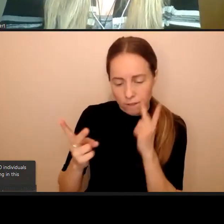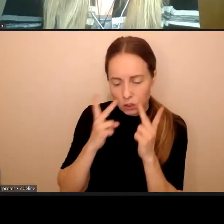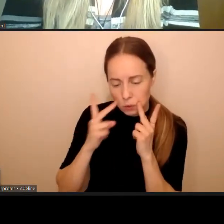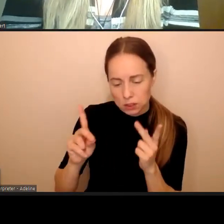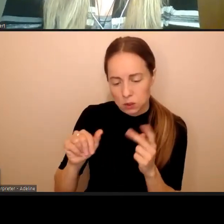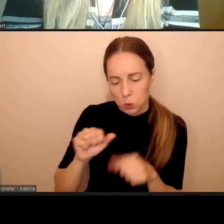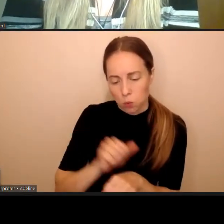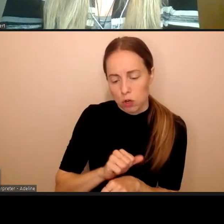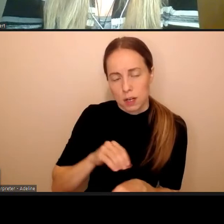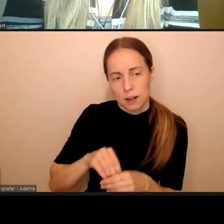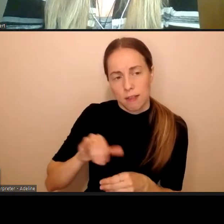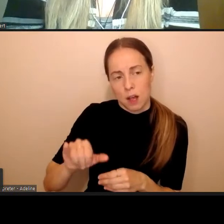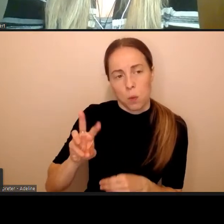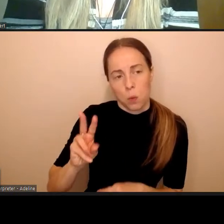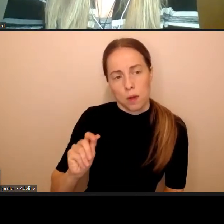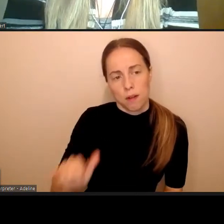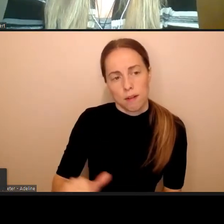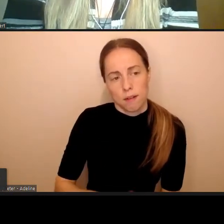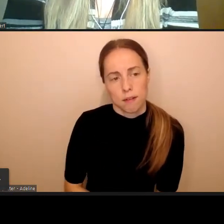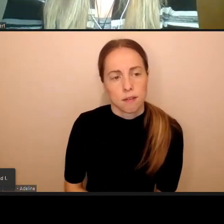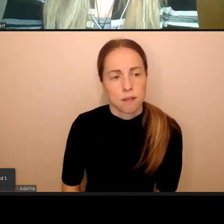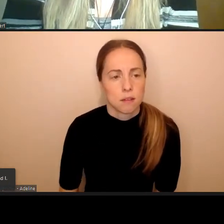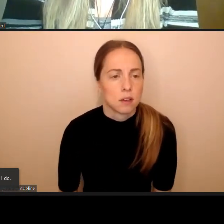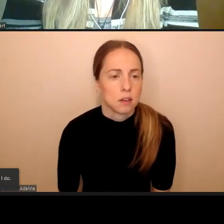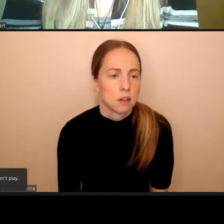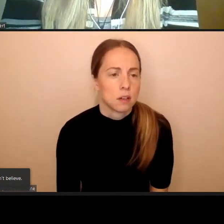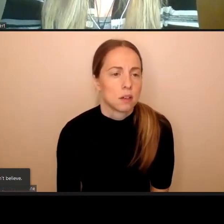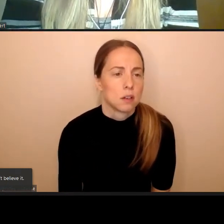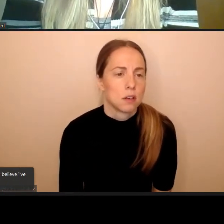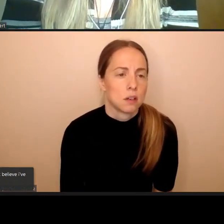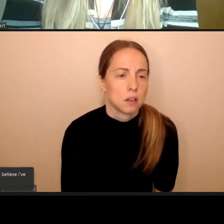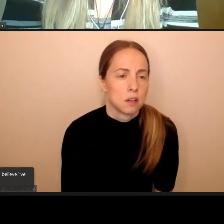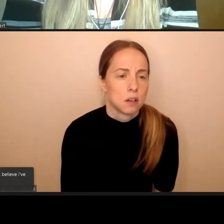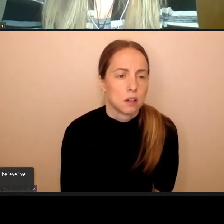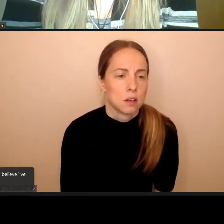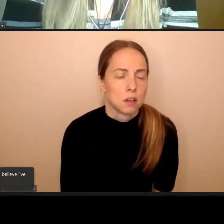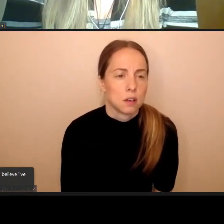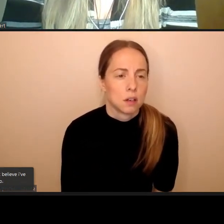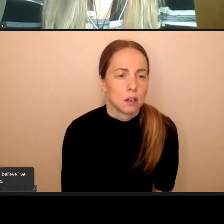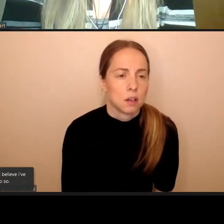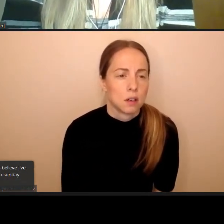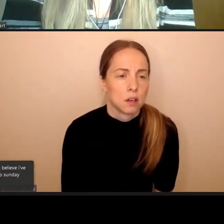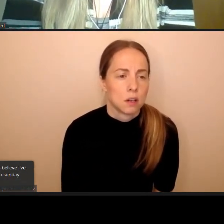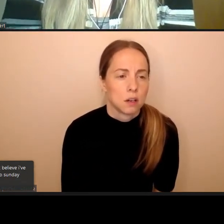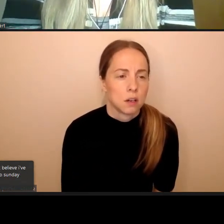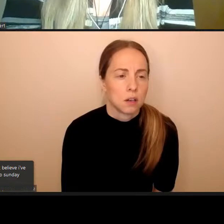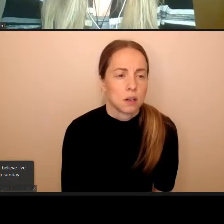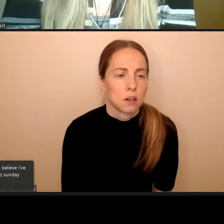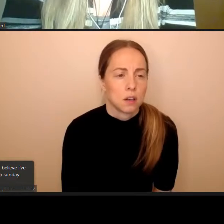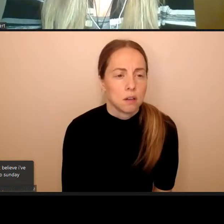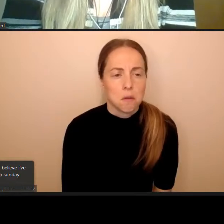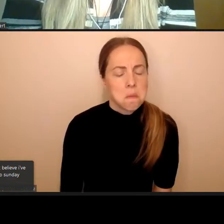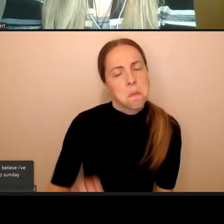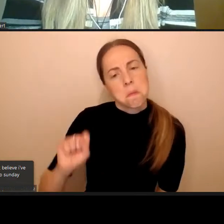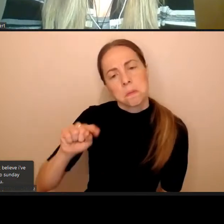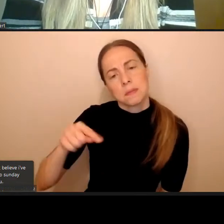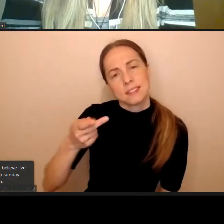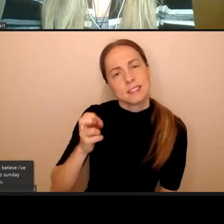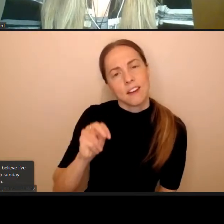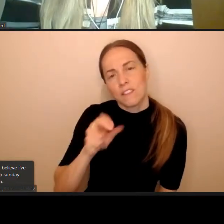all, Stefan, thank you for writing in, and I don't believe I've met you yet, which I look forward to someday, that having the chance to meet